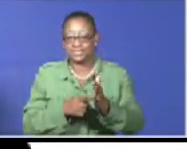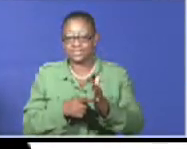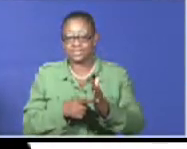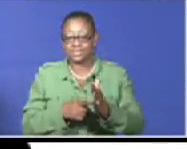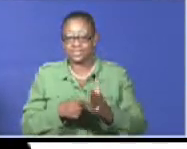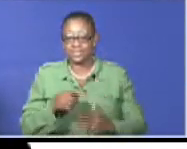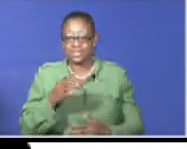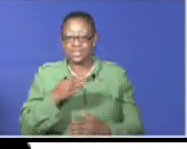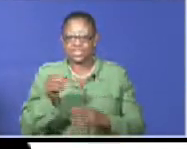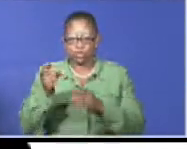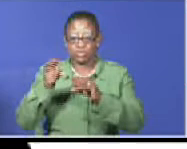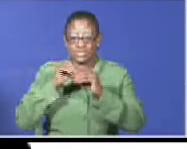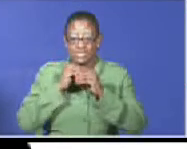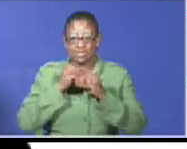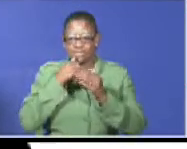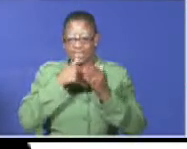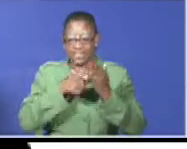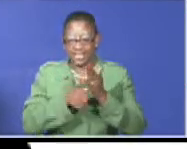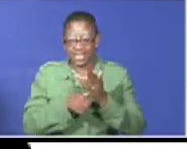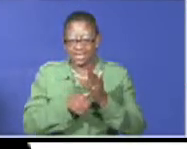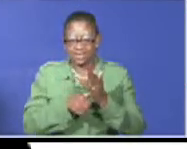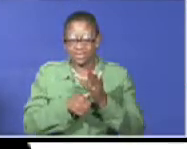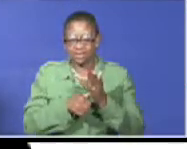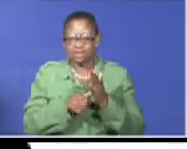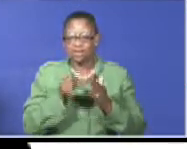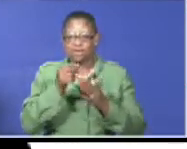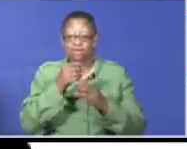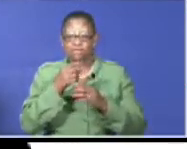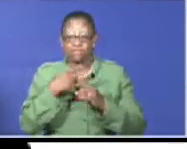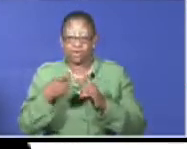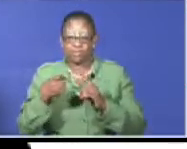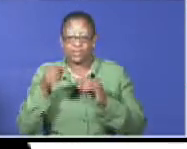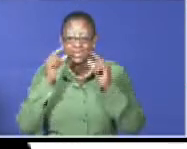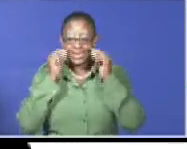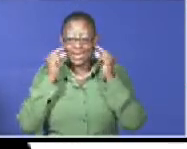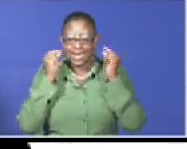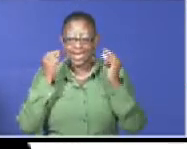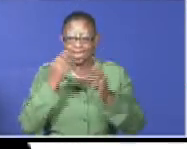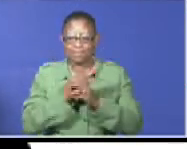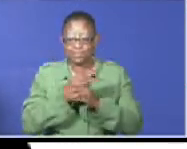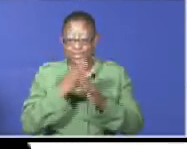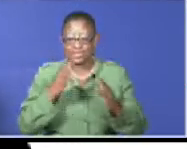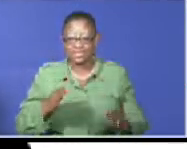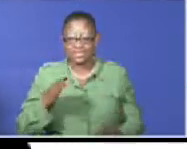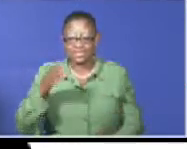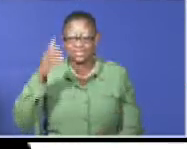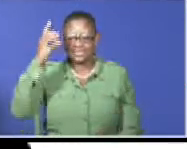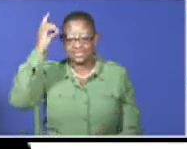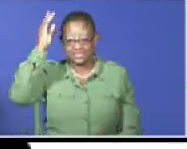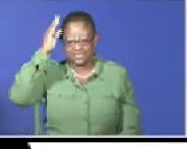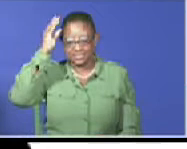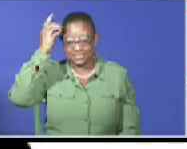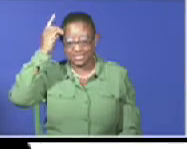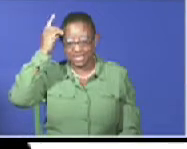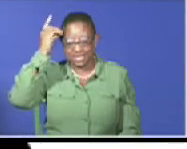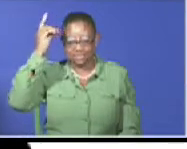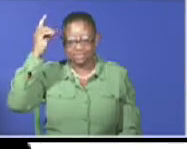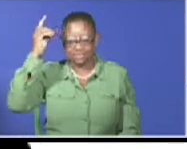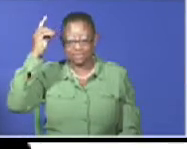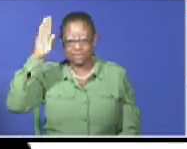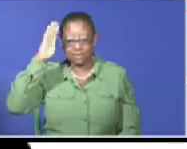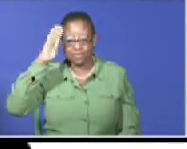received a letter from the Honorable Member of Cat Island, Mr. Philip Brave Davis, the Chairman of the